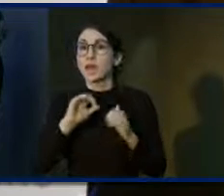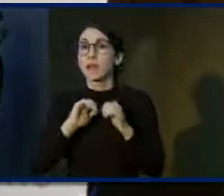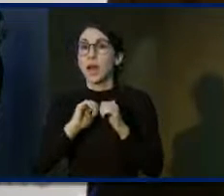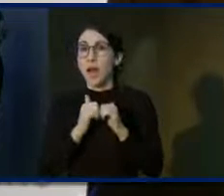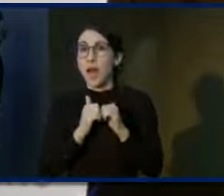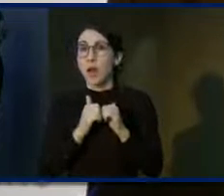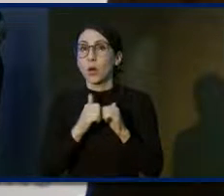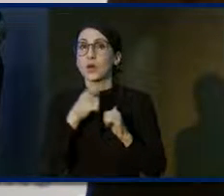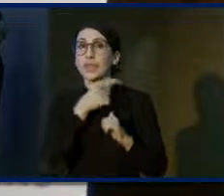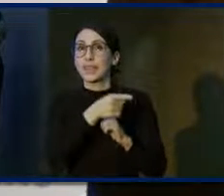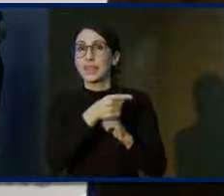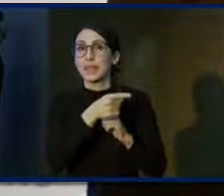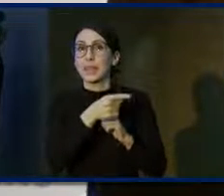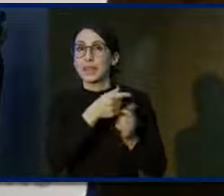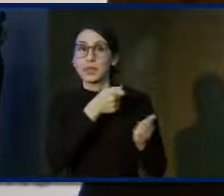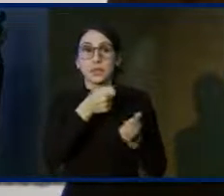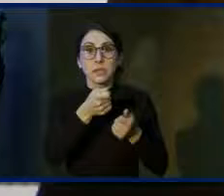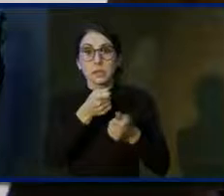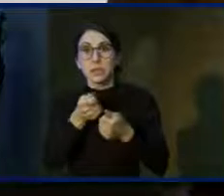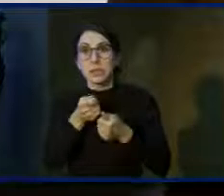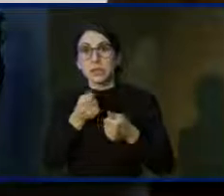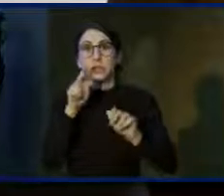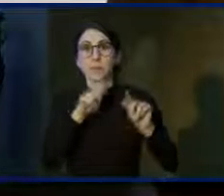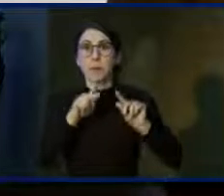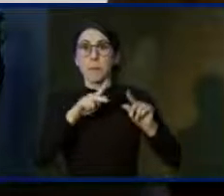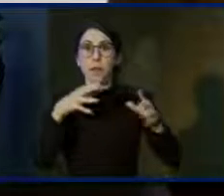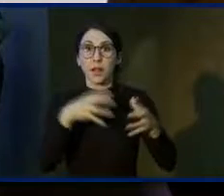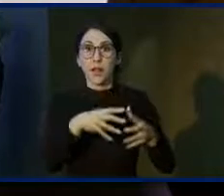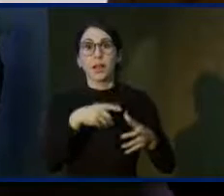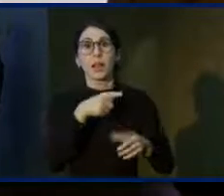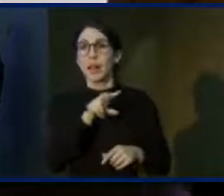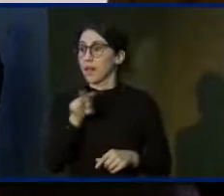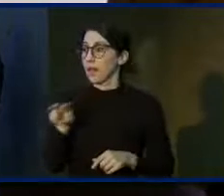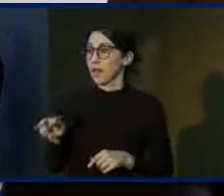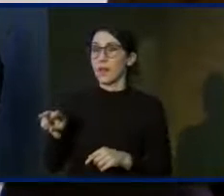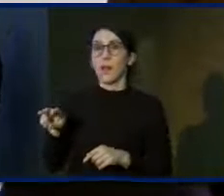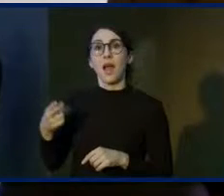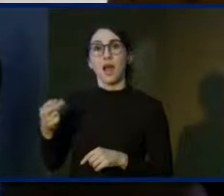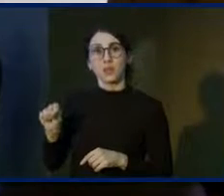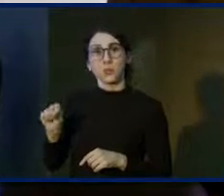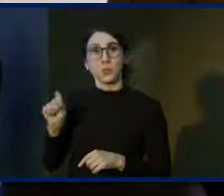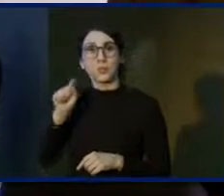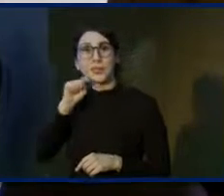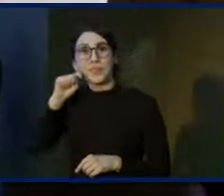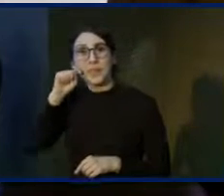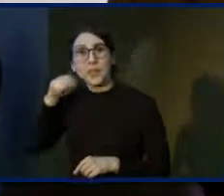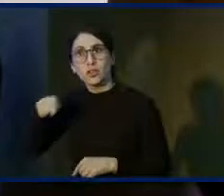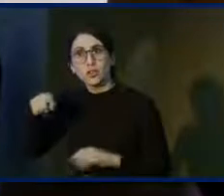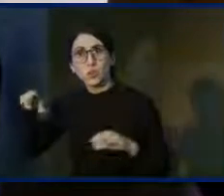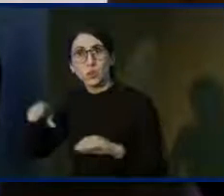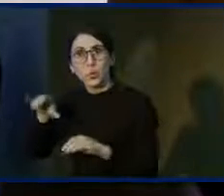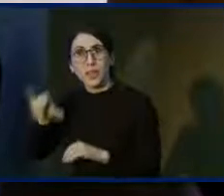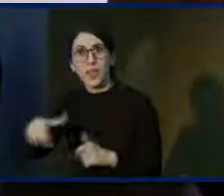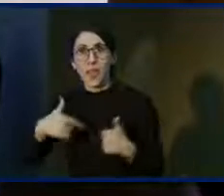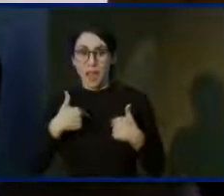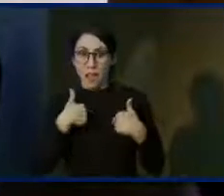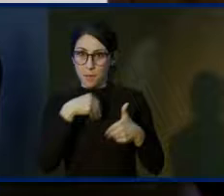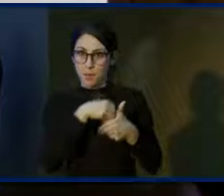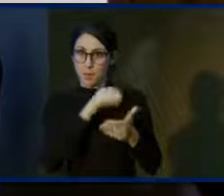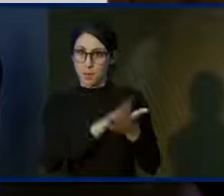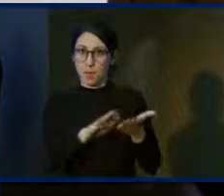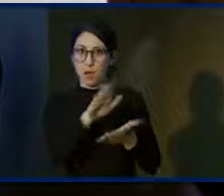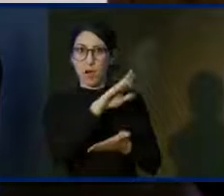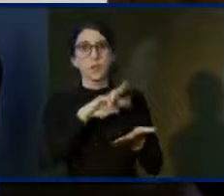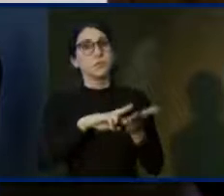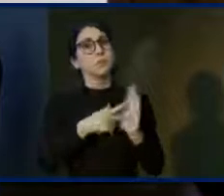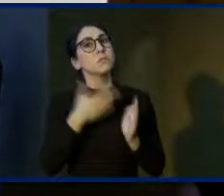together. He felt, if these are teenagers doing this, and I am here in college, maybe I need